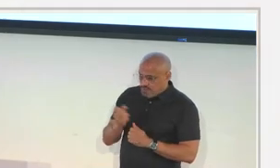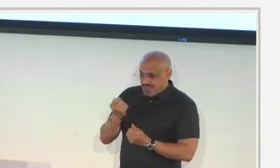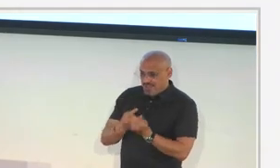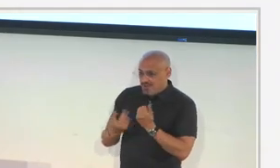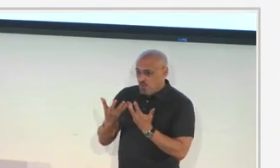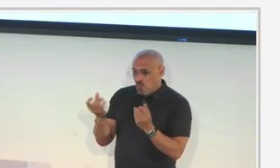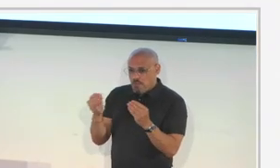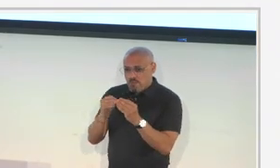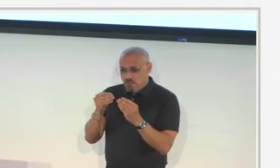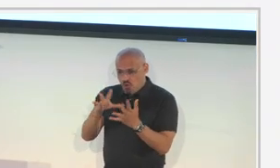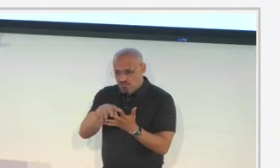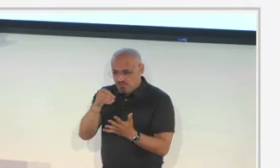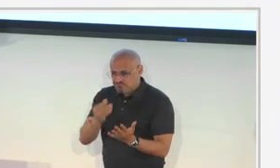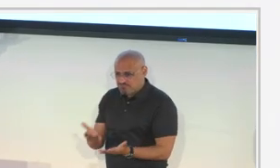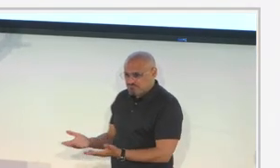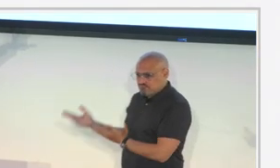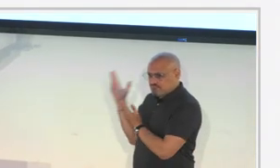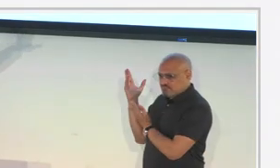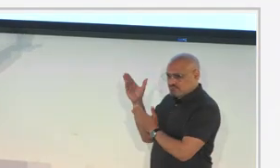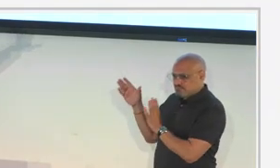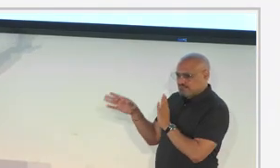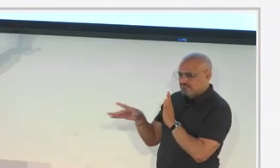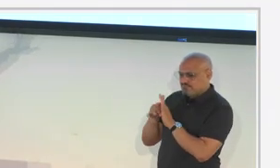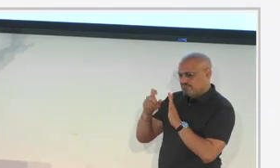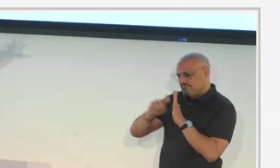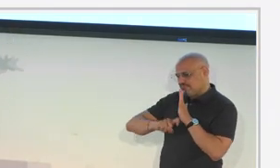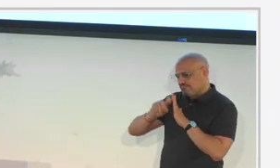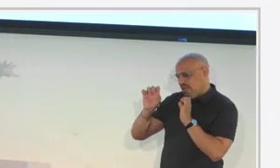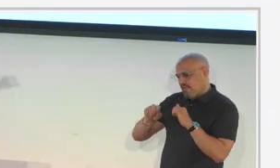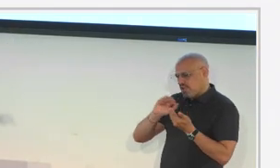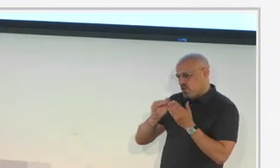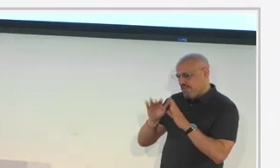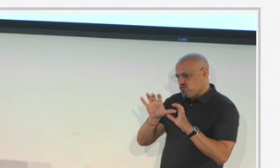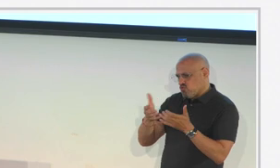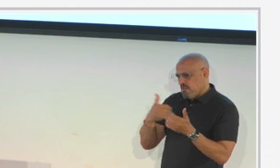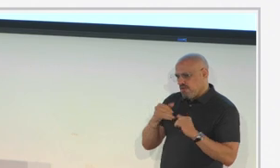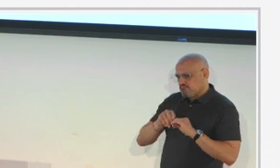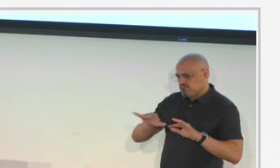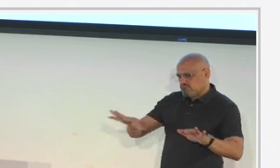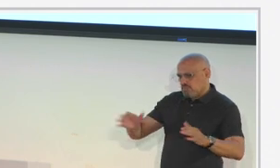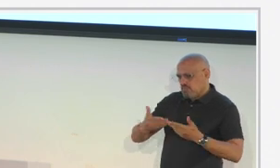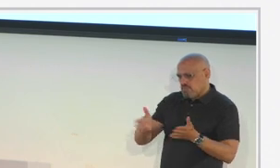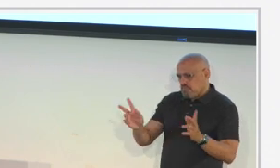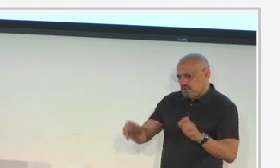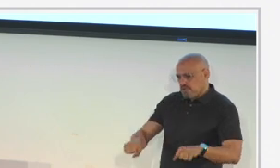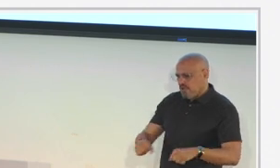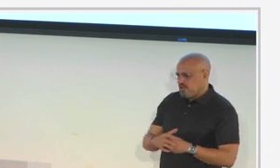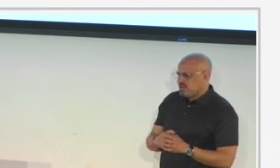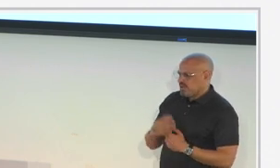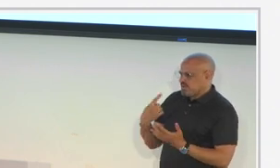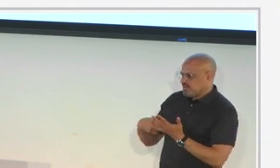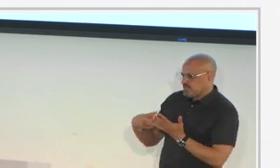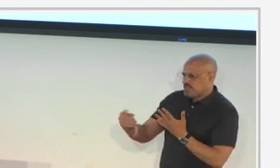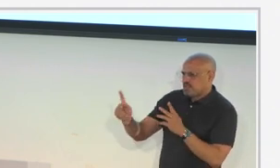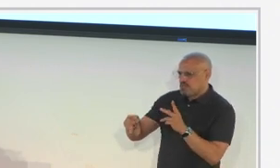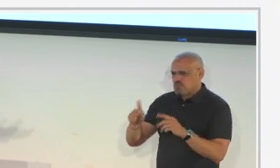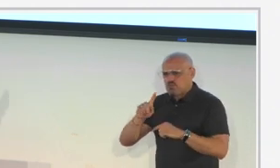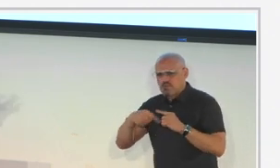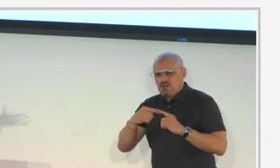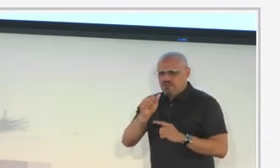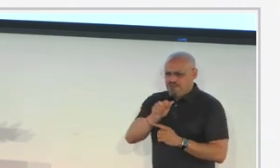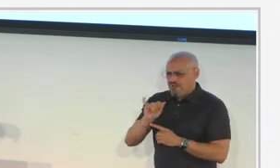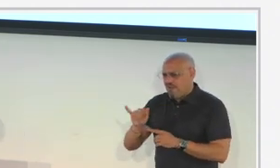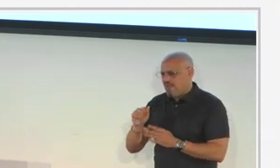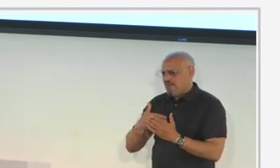to learn more, feel free to connect with me. I run a community called Distributed Republic, which also supports people learn about Web3, the metaverse, and AI, and